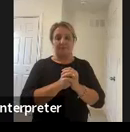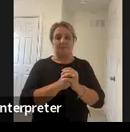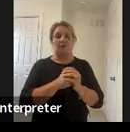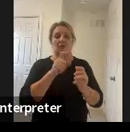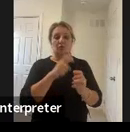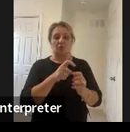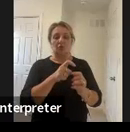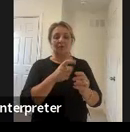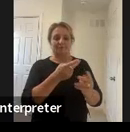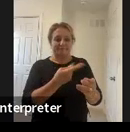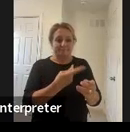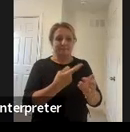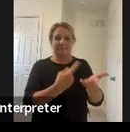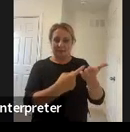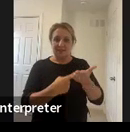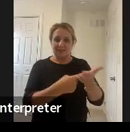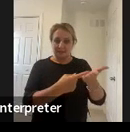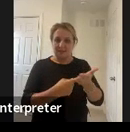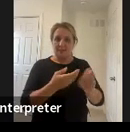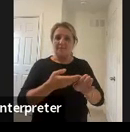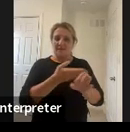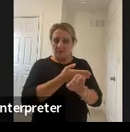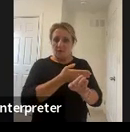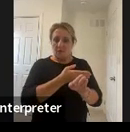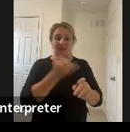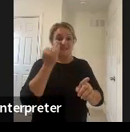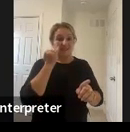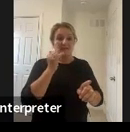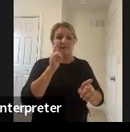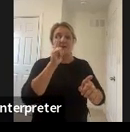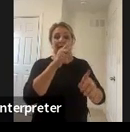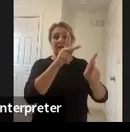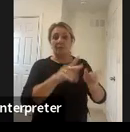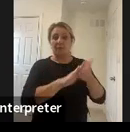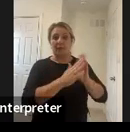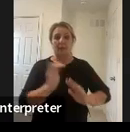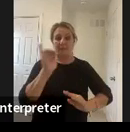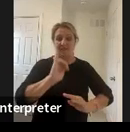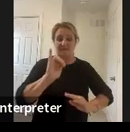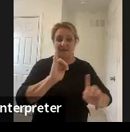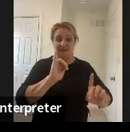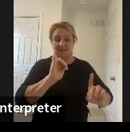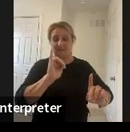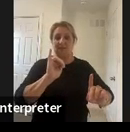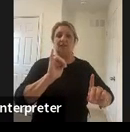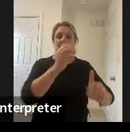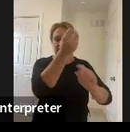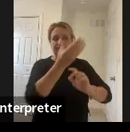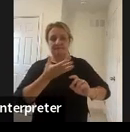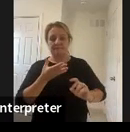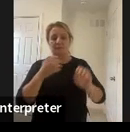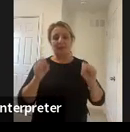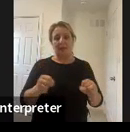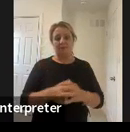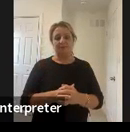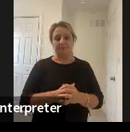with each other so that in case someone gets infected, they can be informed. We